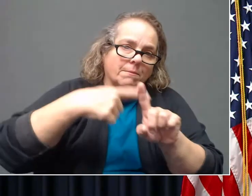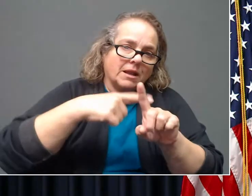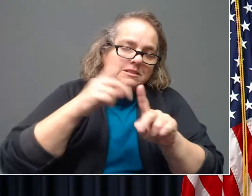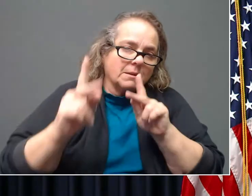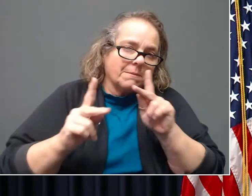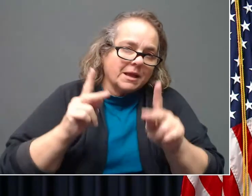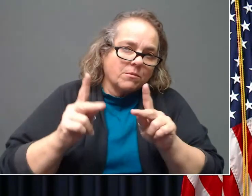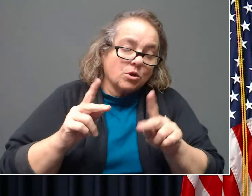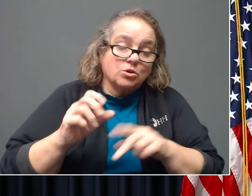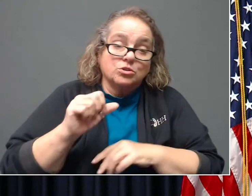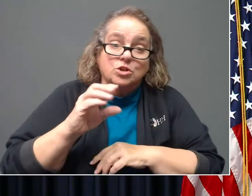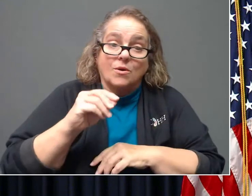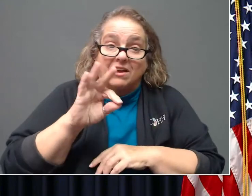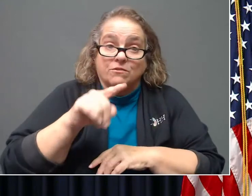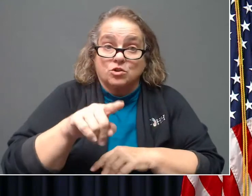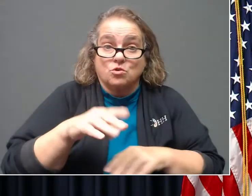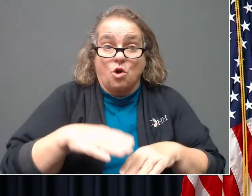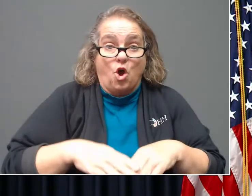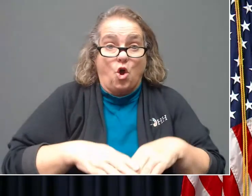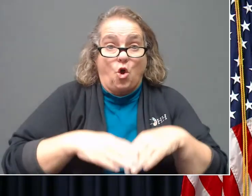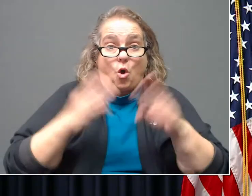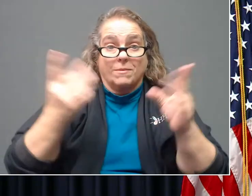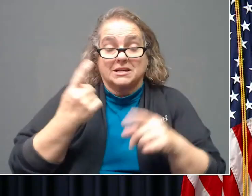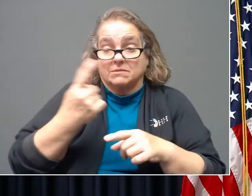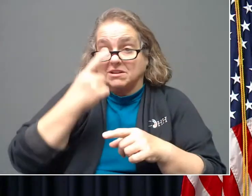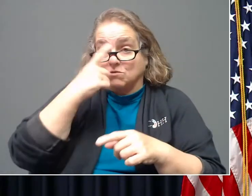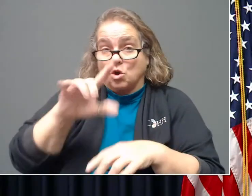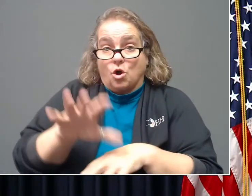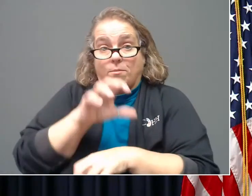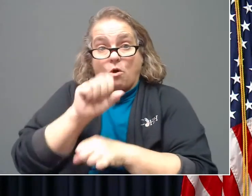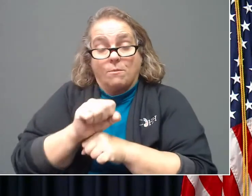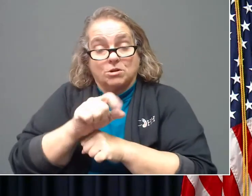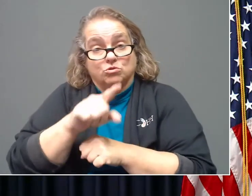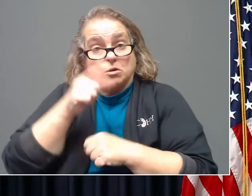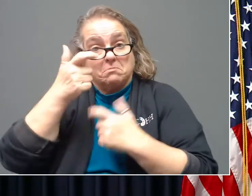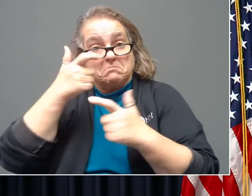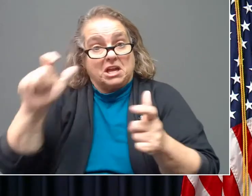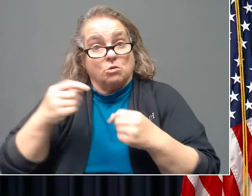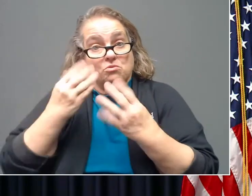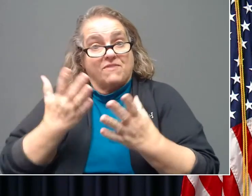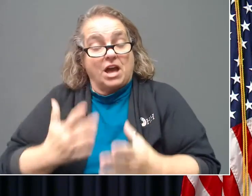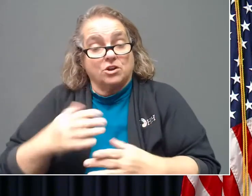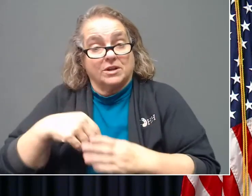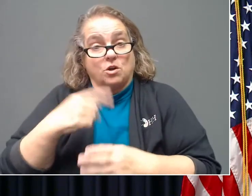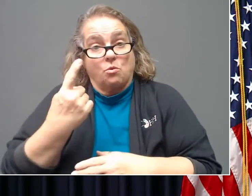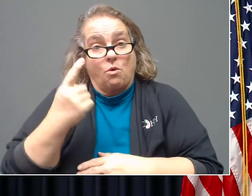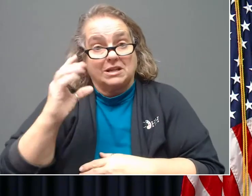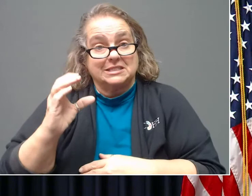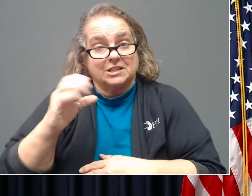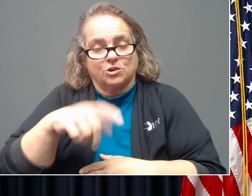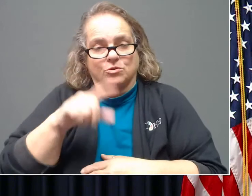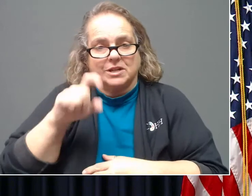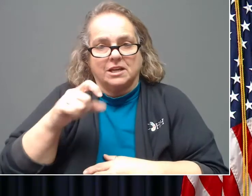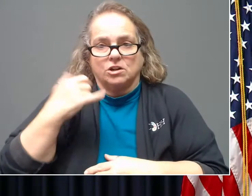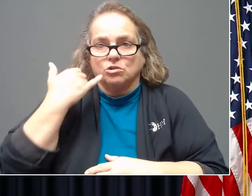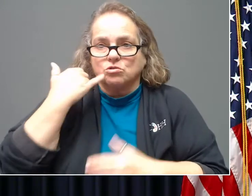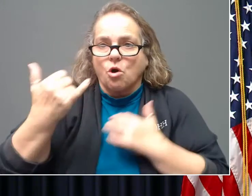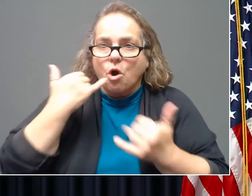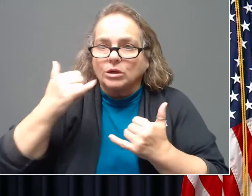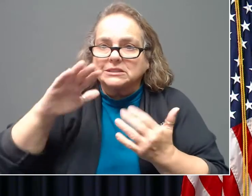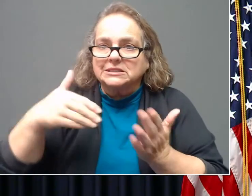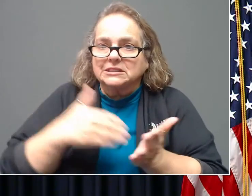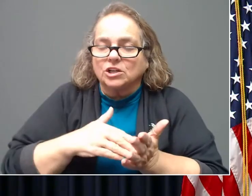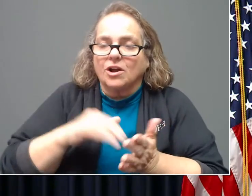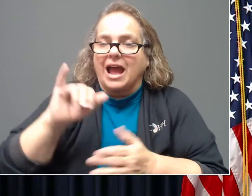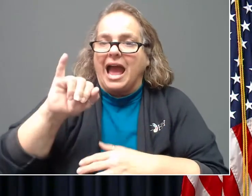if you are opening something up for appointments and you are a major provider in 1C, you need the call center or the IT